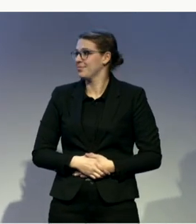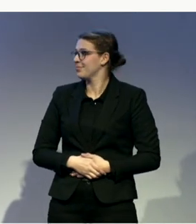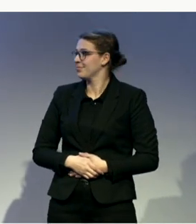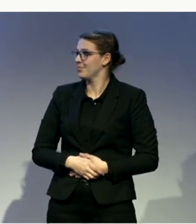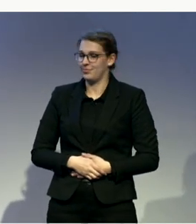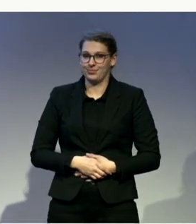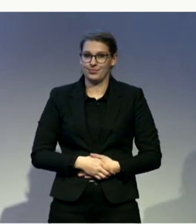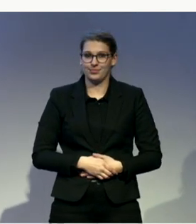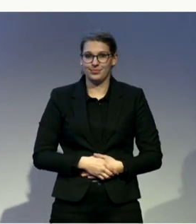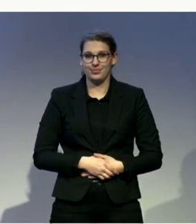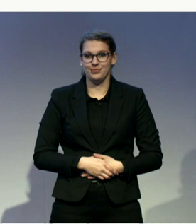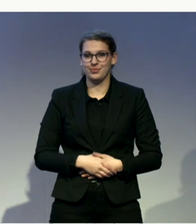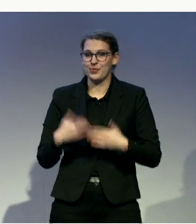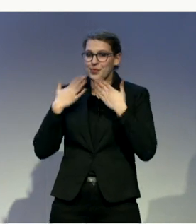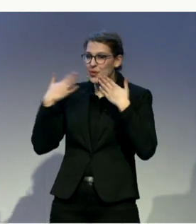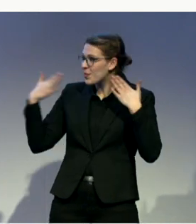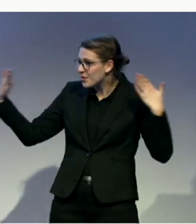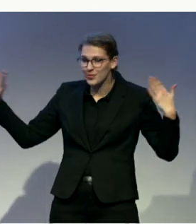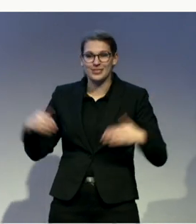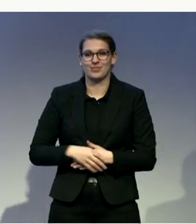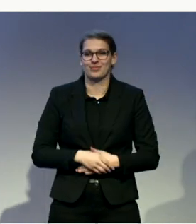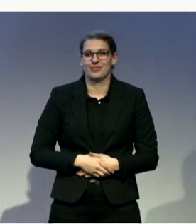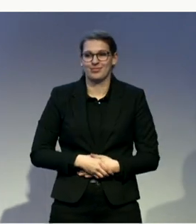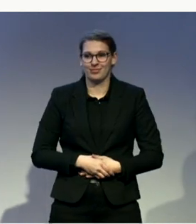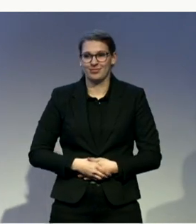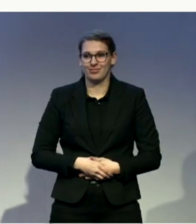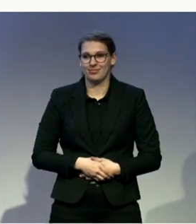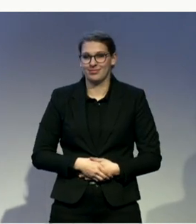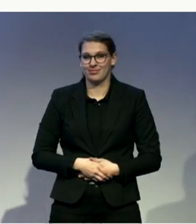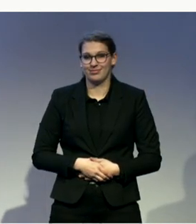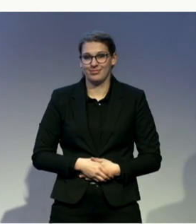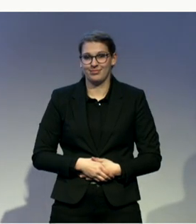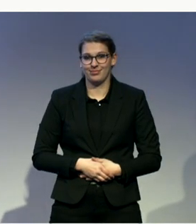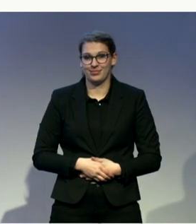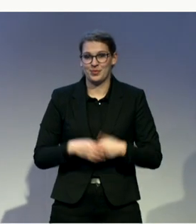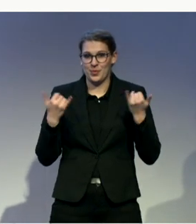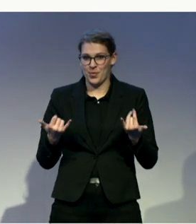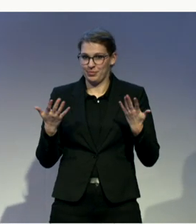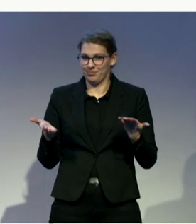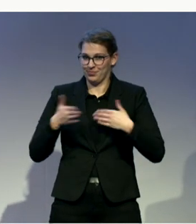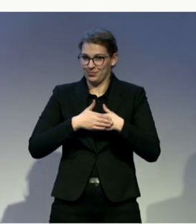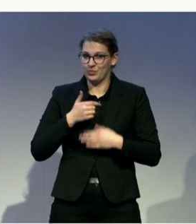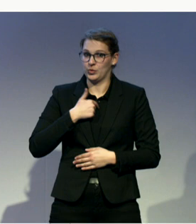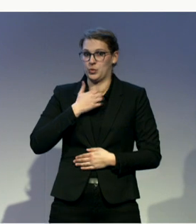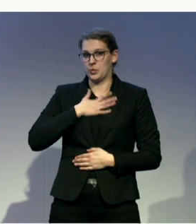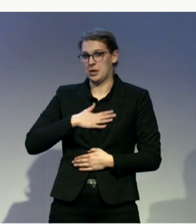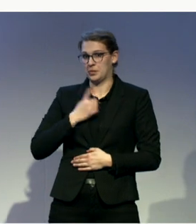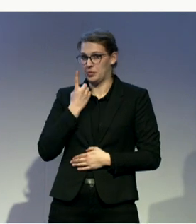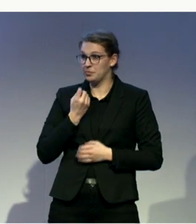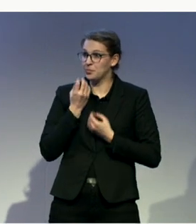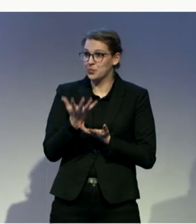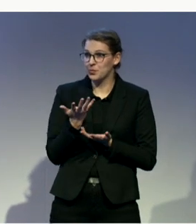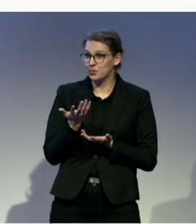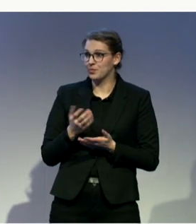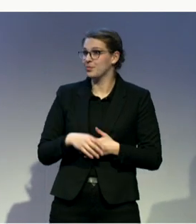So thank you all for your contributions. I would like to conclude with a few sentences. I